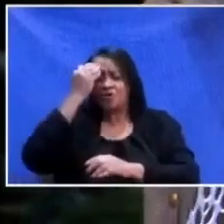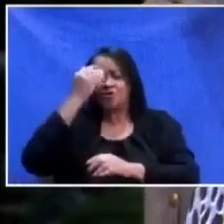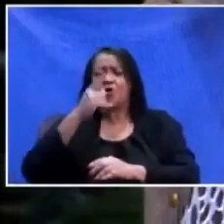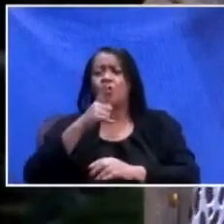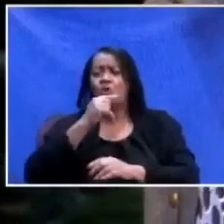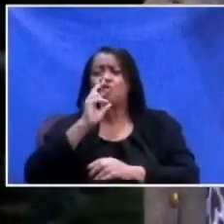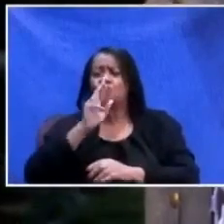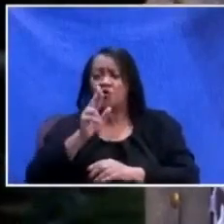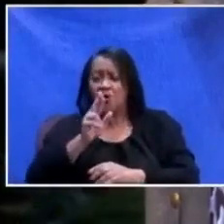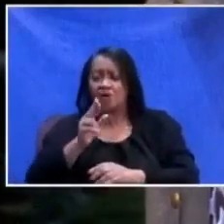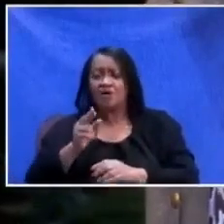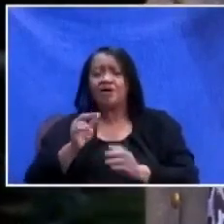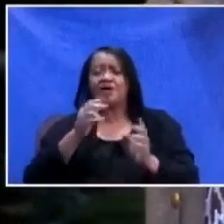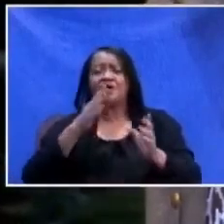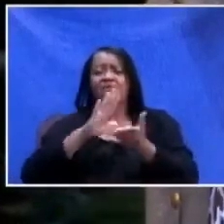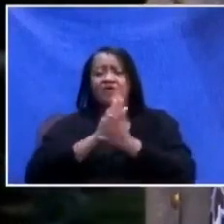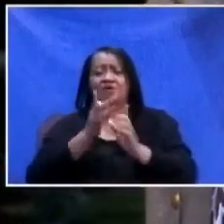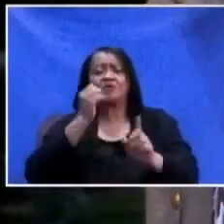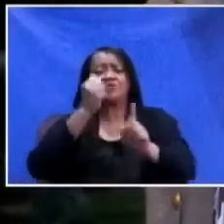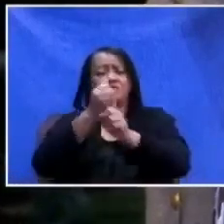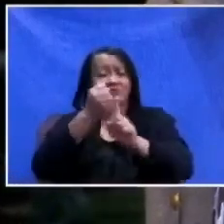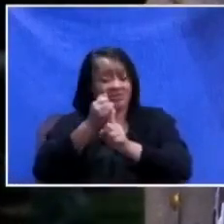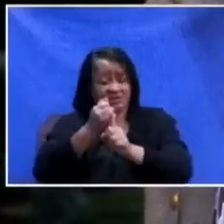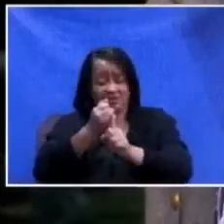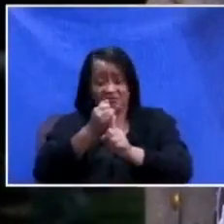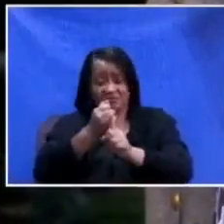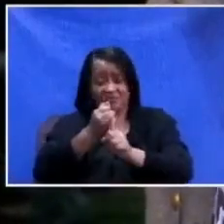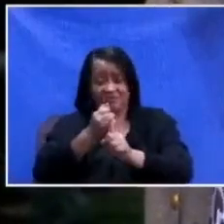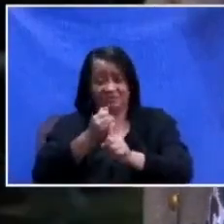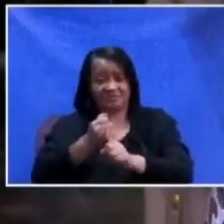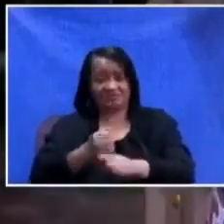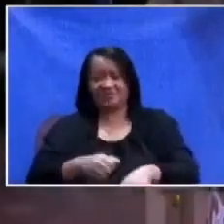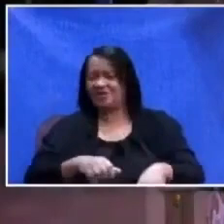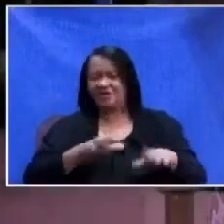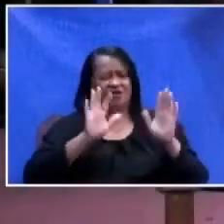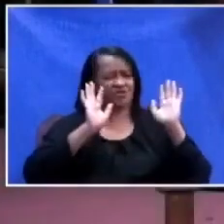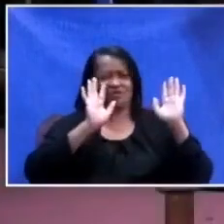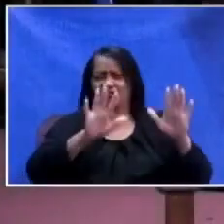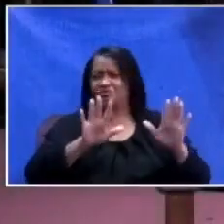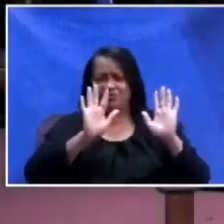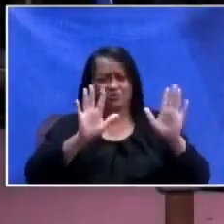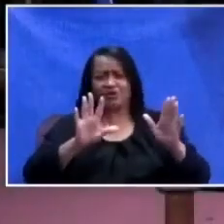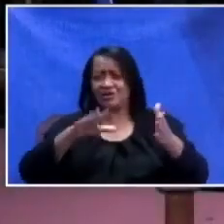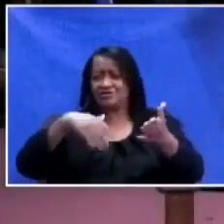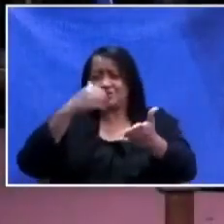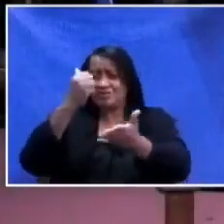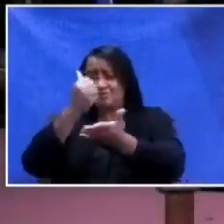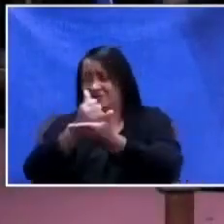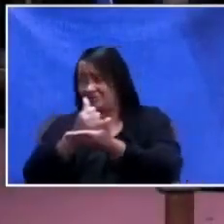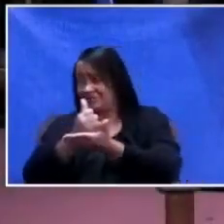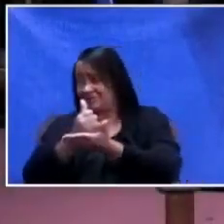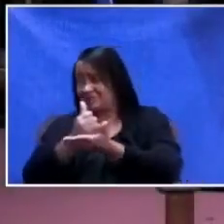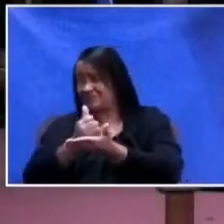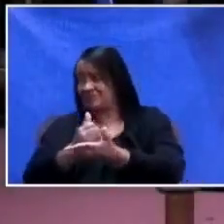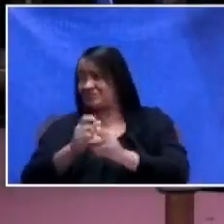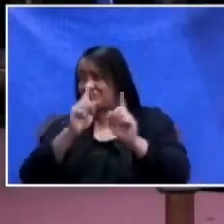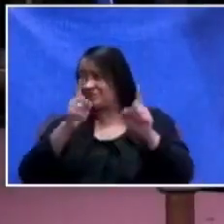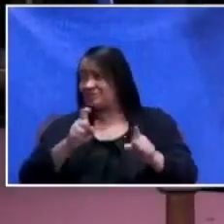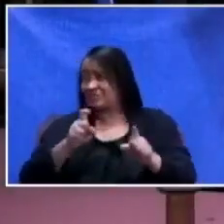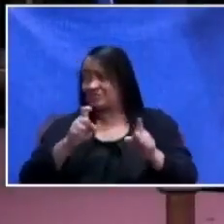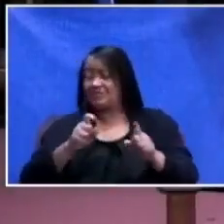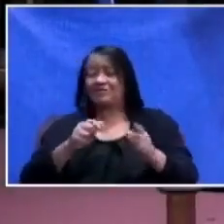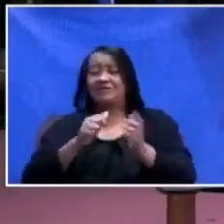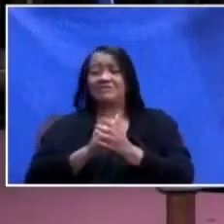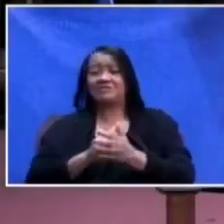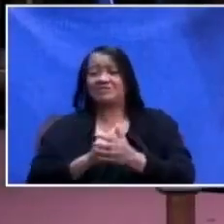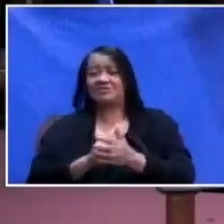and be true to yourself. Amen. That's great advice, Sister Cosby. Amen. Let me just, one more question. I think that we can.